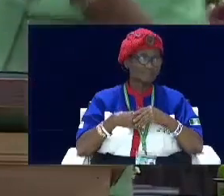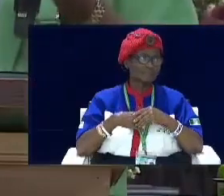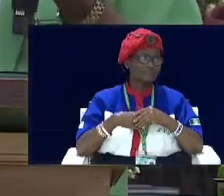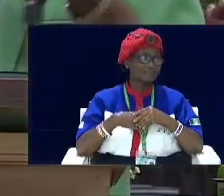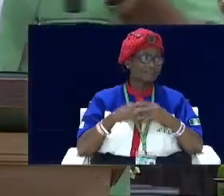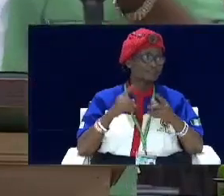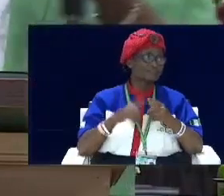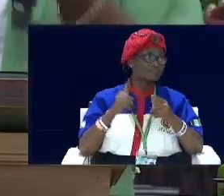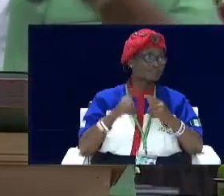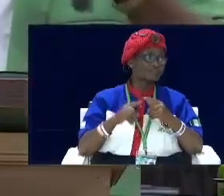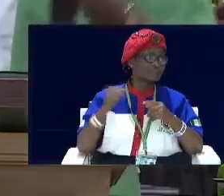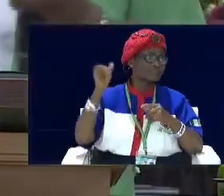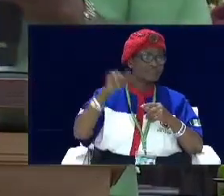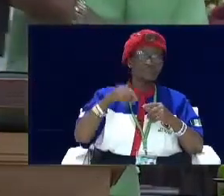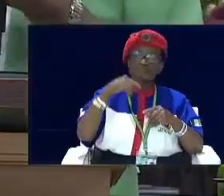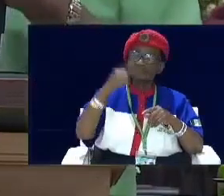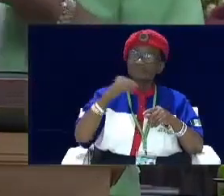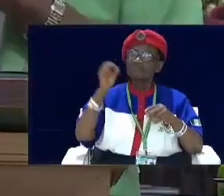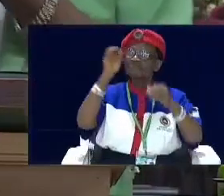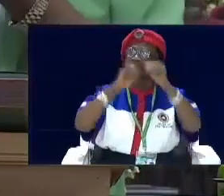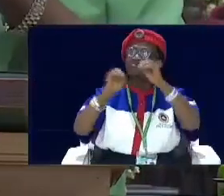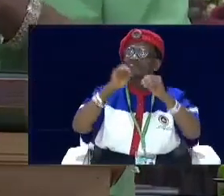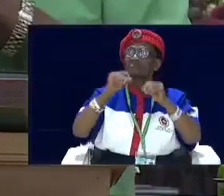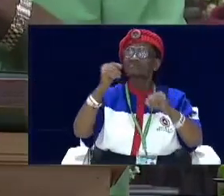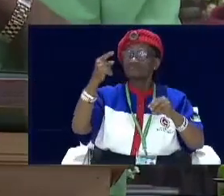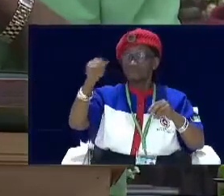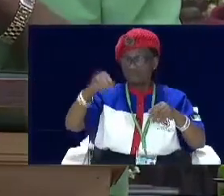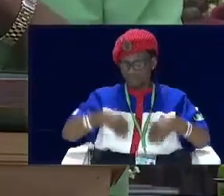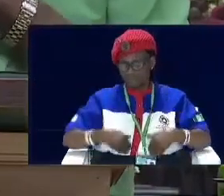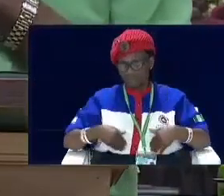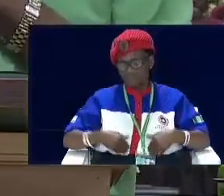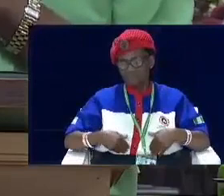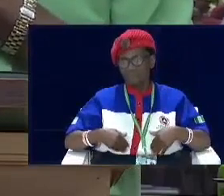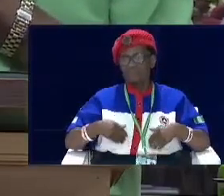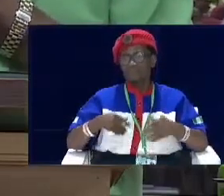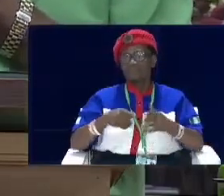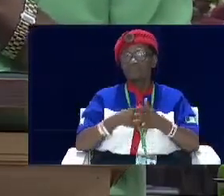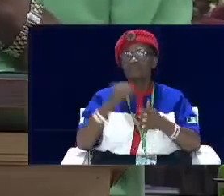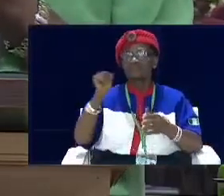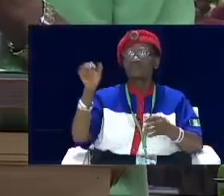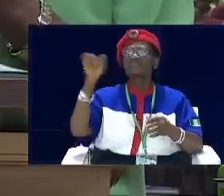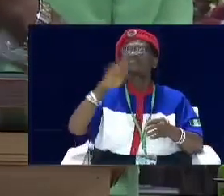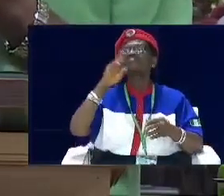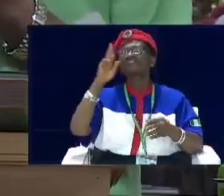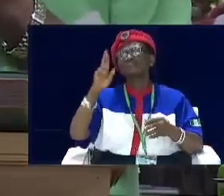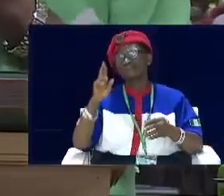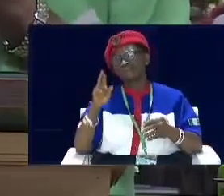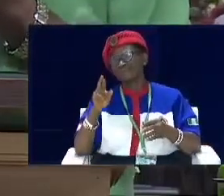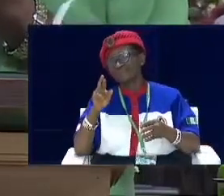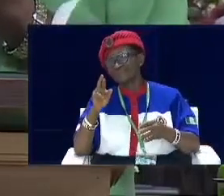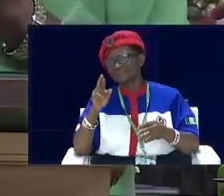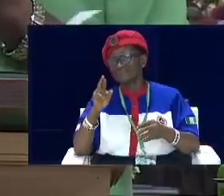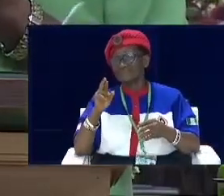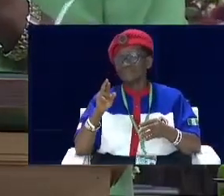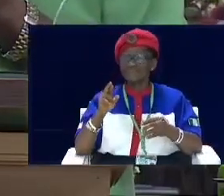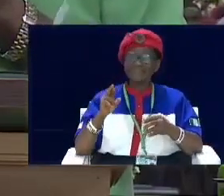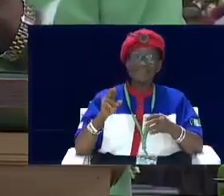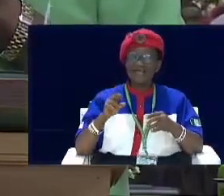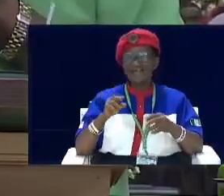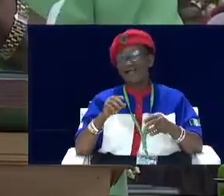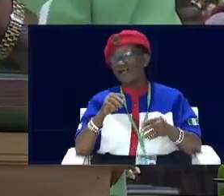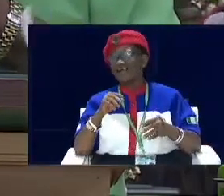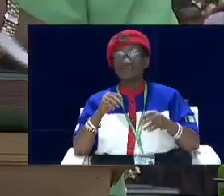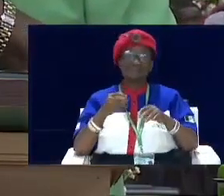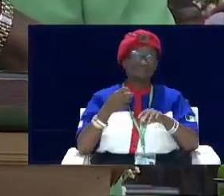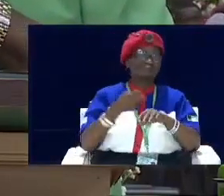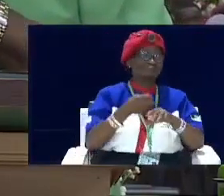Then they say, oh, the younger ones, they are radical. Wọ́n pe àwọn ọ̀dọ́, wọ́n ti yà pàǹlé ìpátá